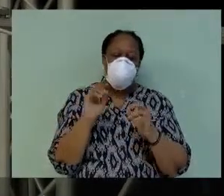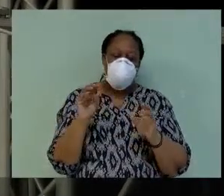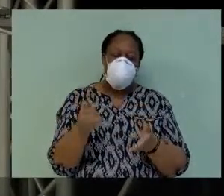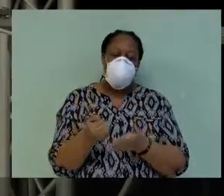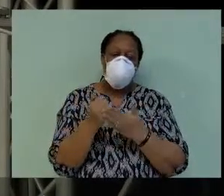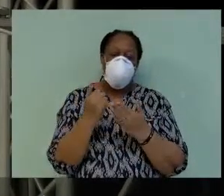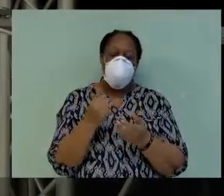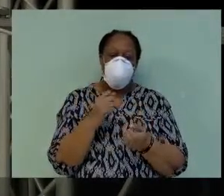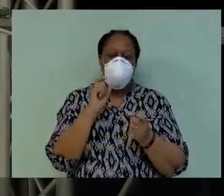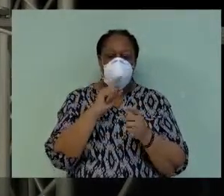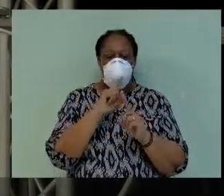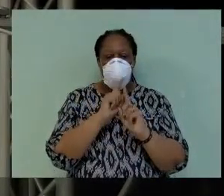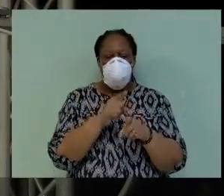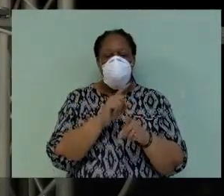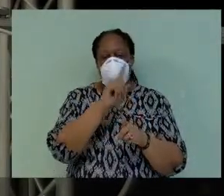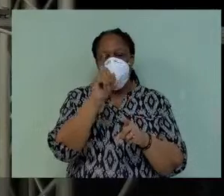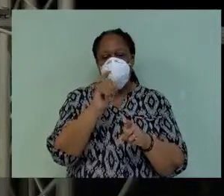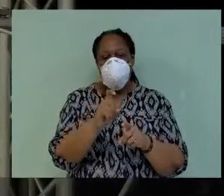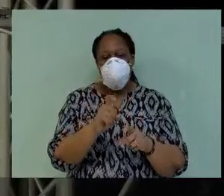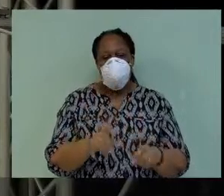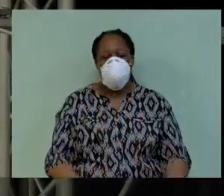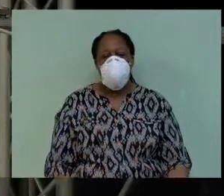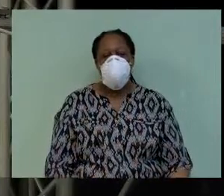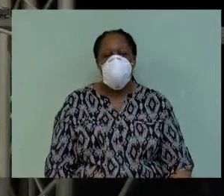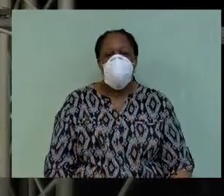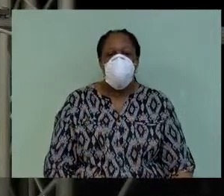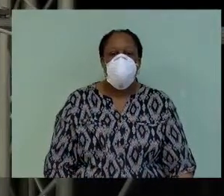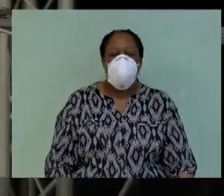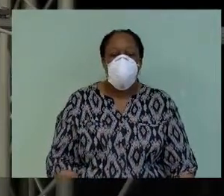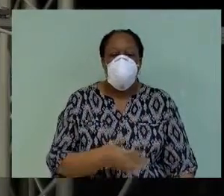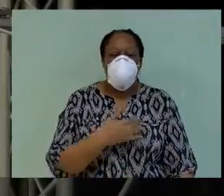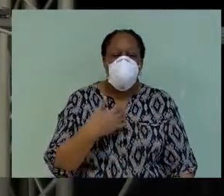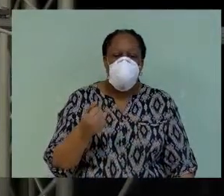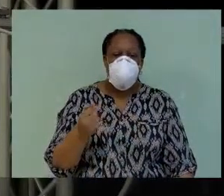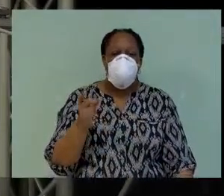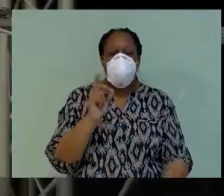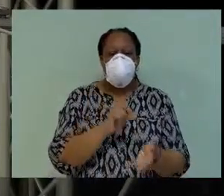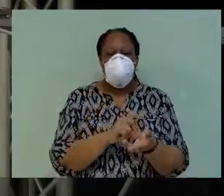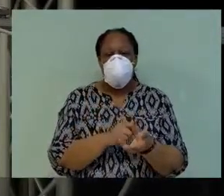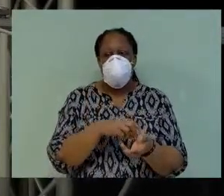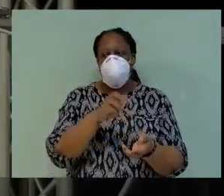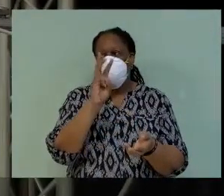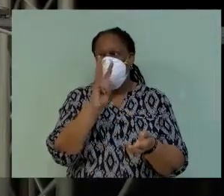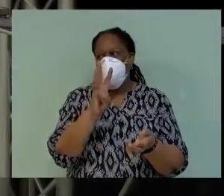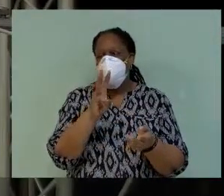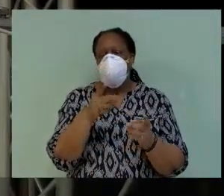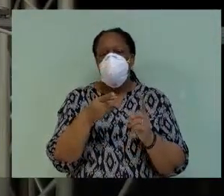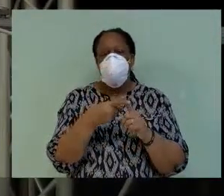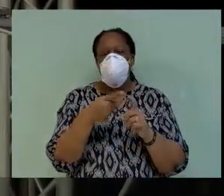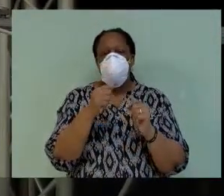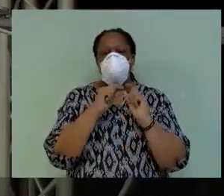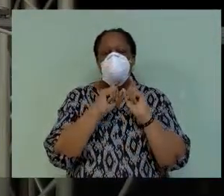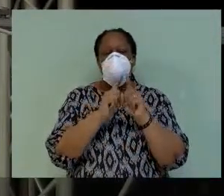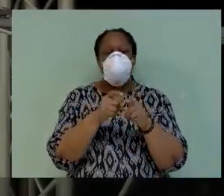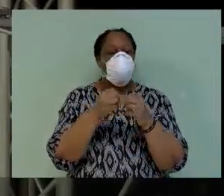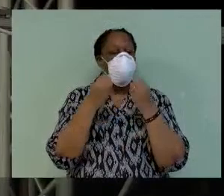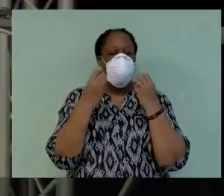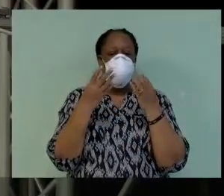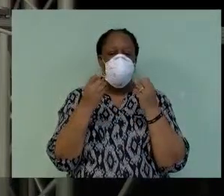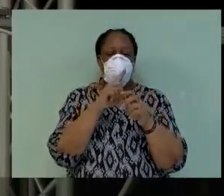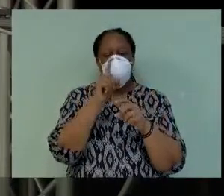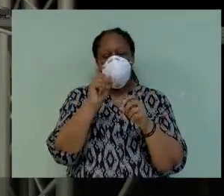also the person who answered most of the medical questions today, the Medical Chief of Staff, Dr.